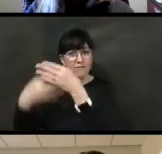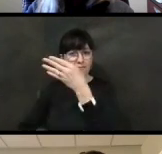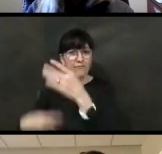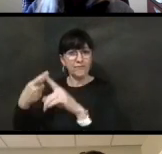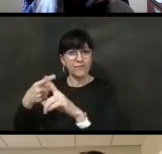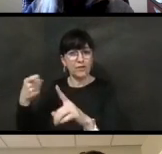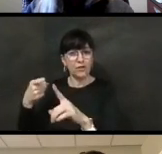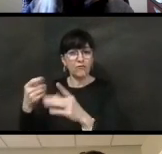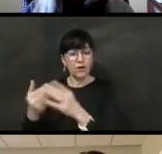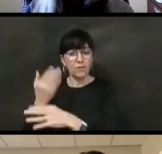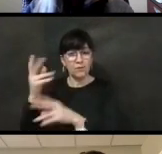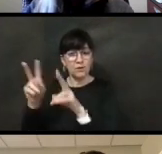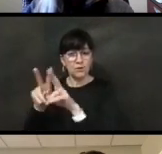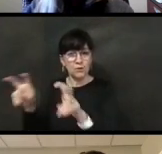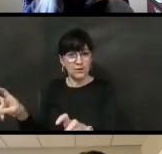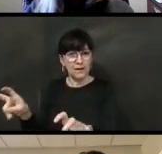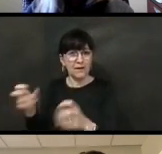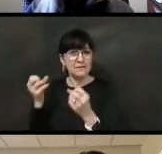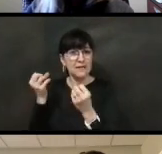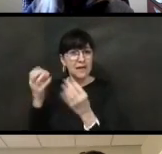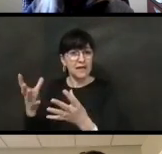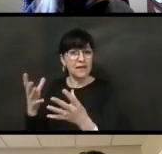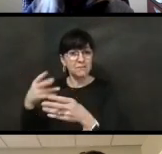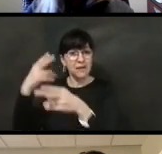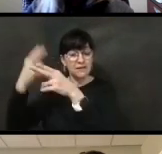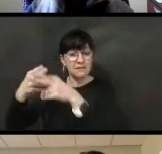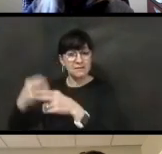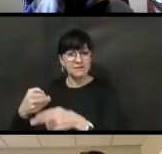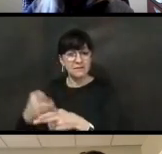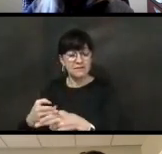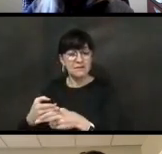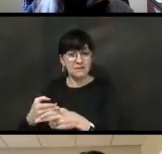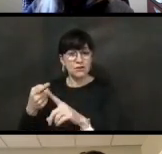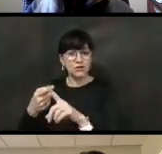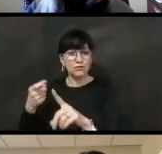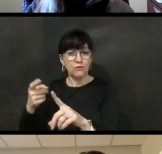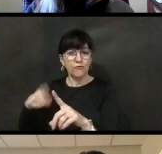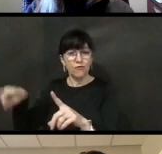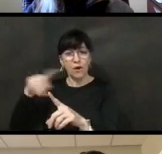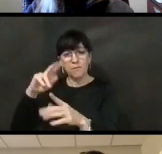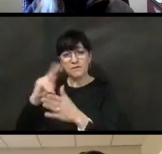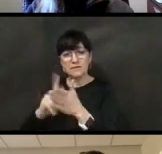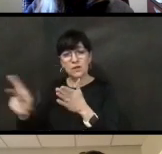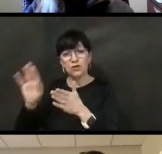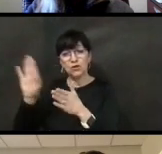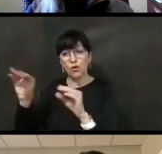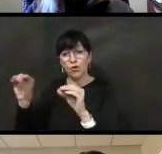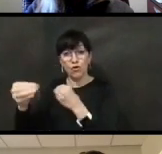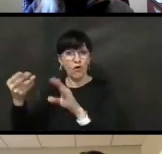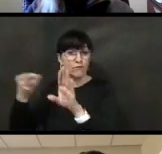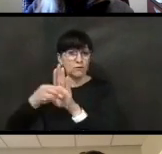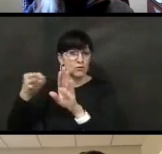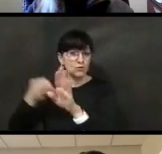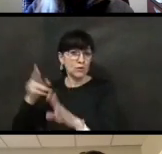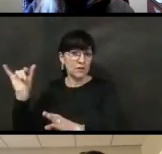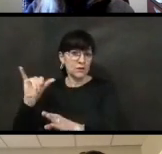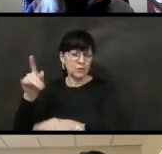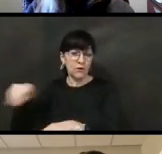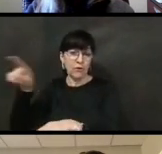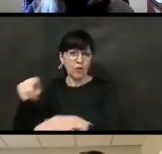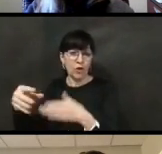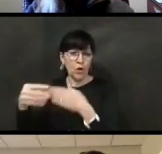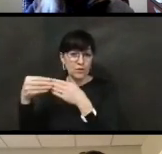Newcastle County. And a number of our cabinet secretaries or their offices have joined in as well. These leaders within